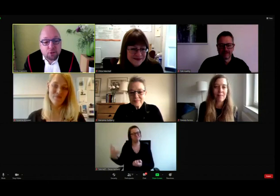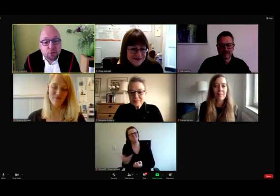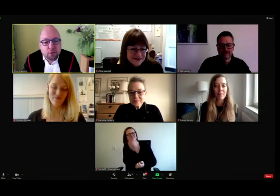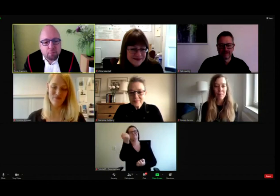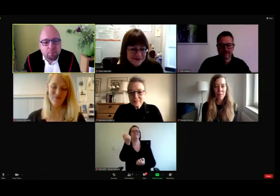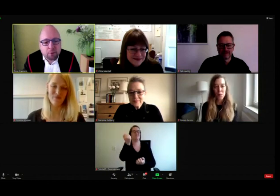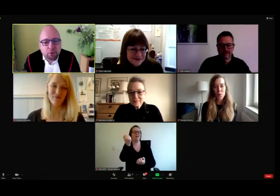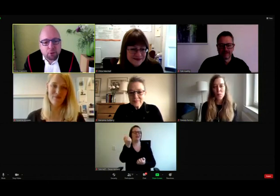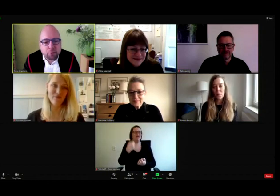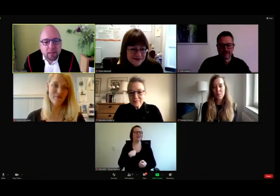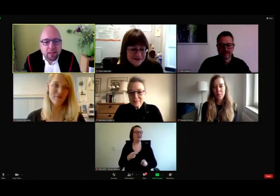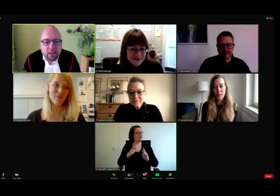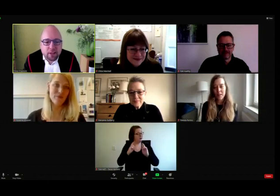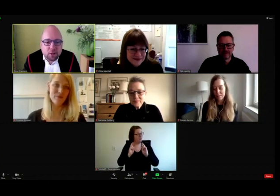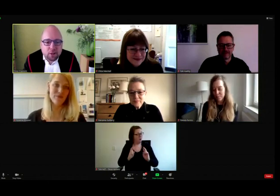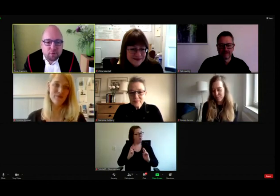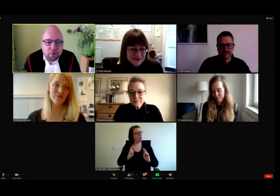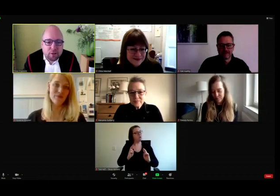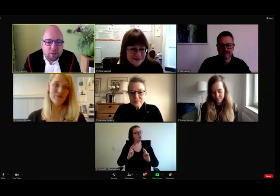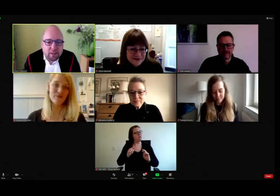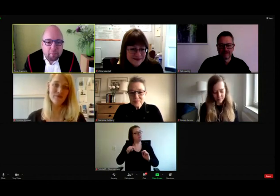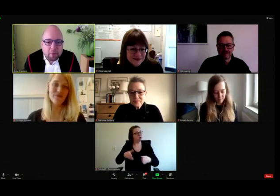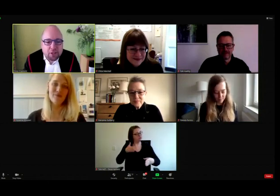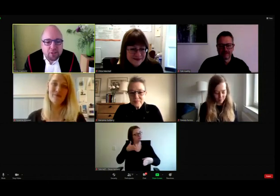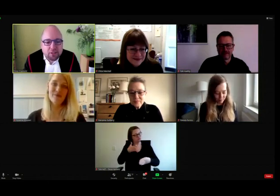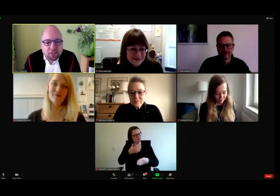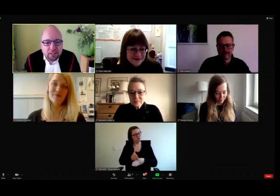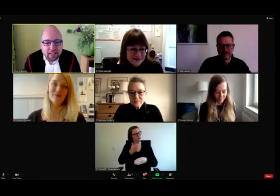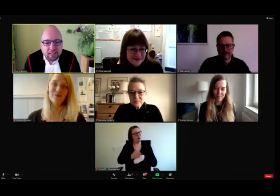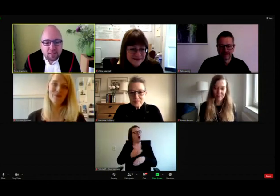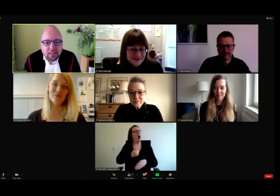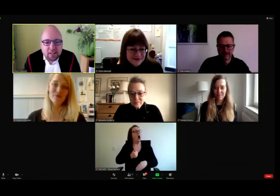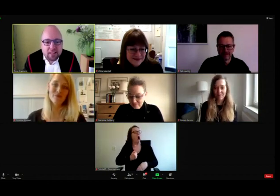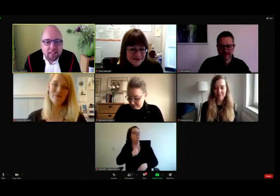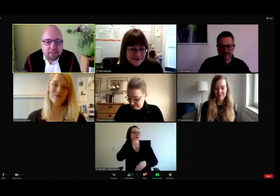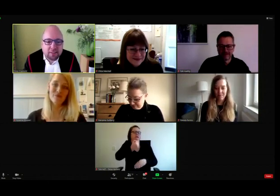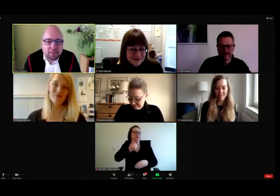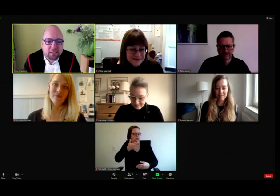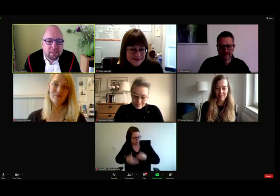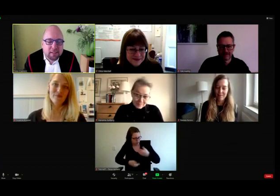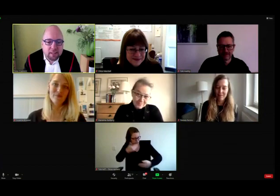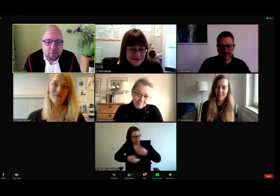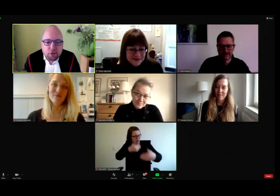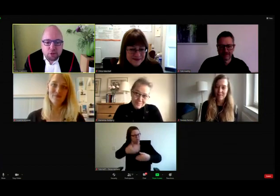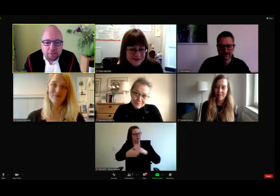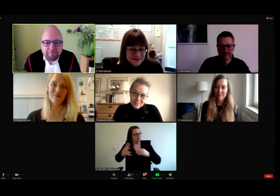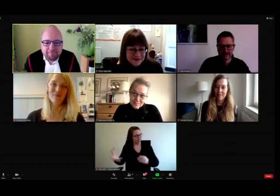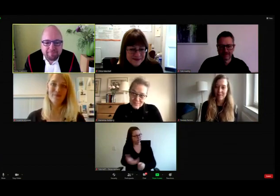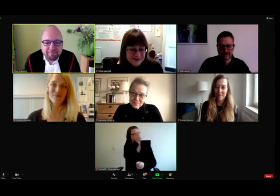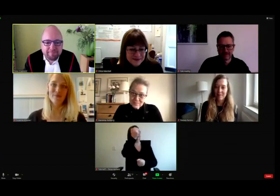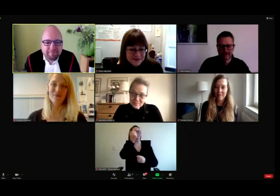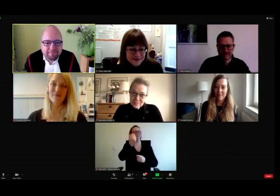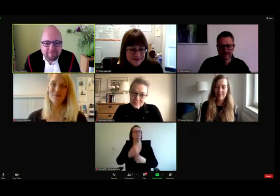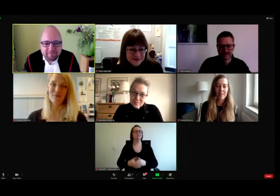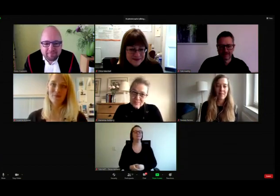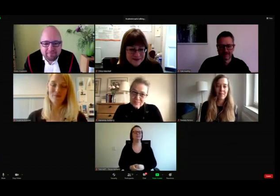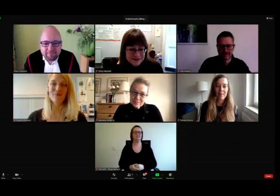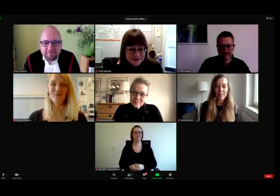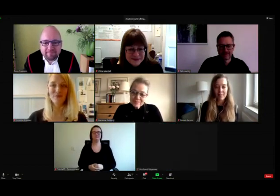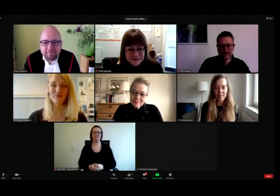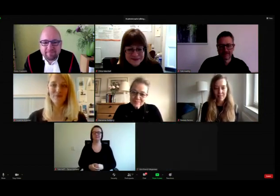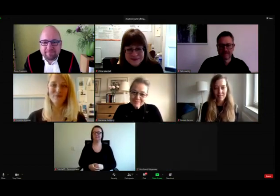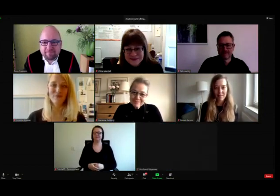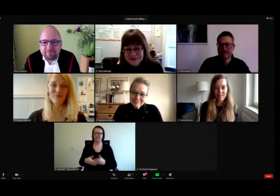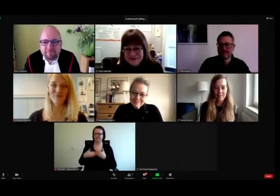this allows you to pursue your further ambitions and ideas in the future. Okay, thank